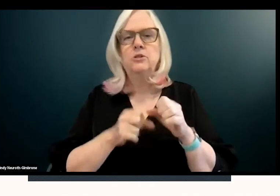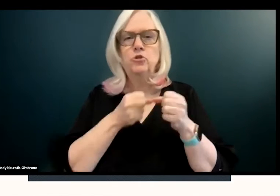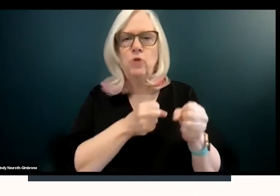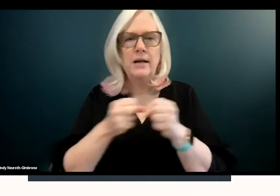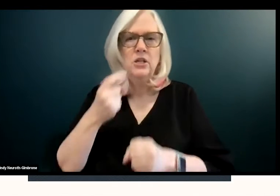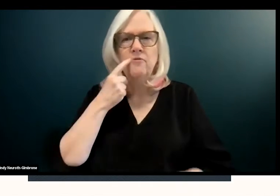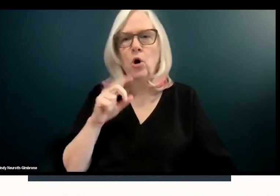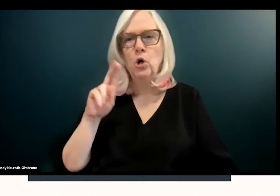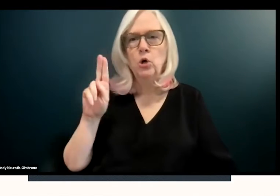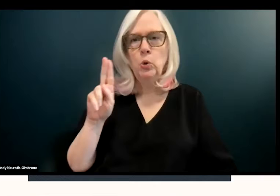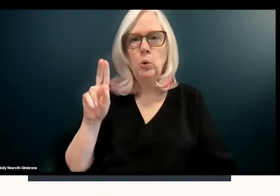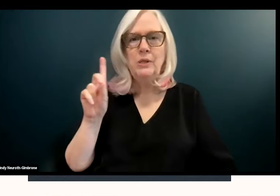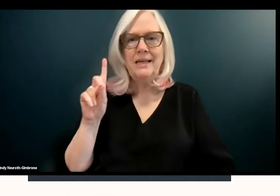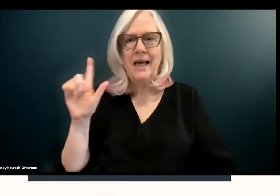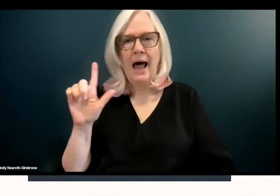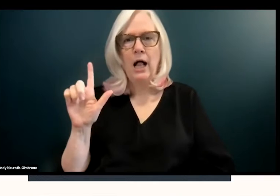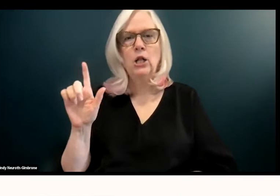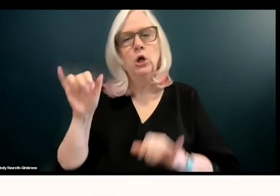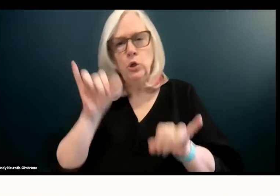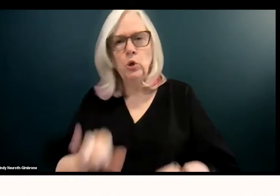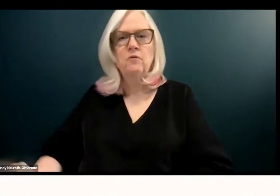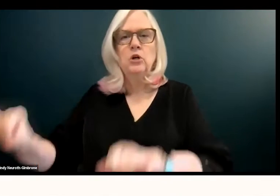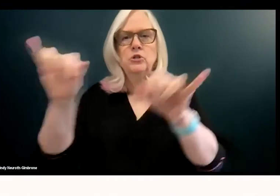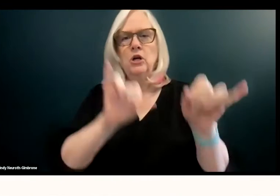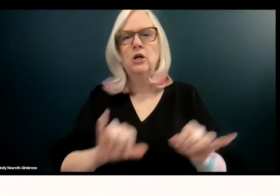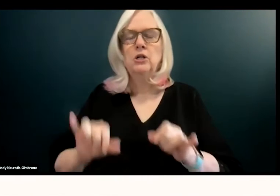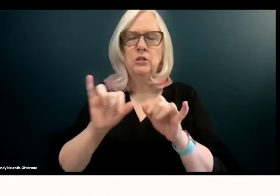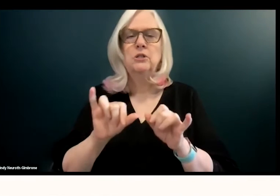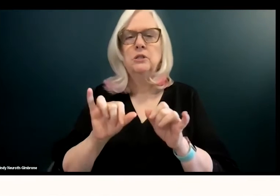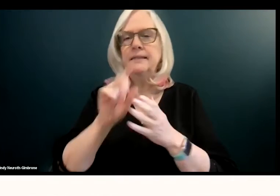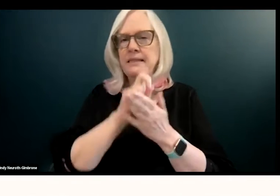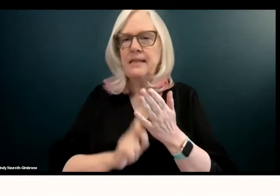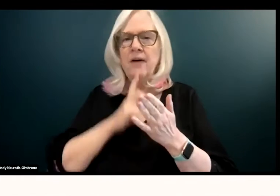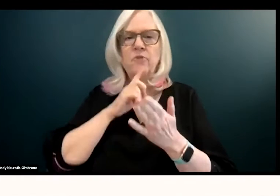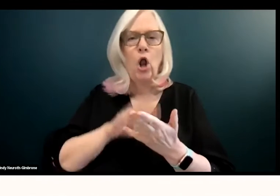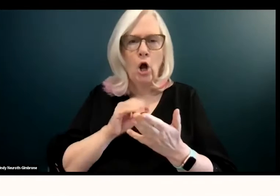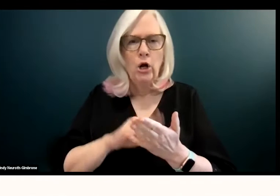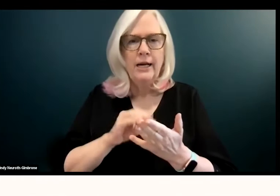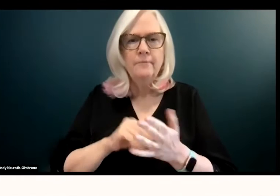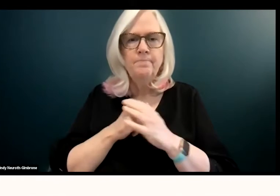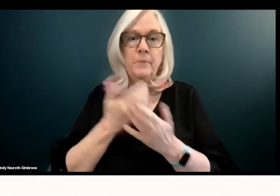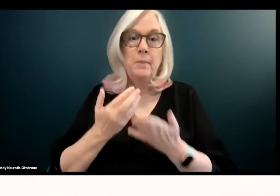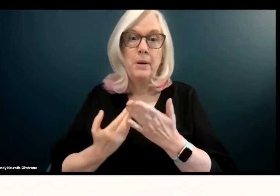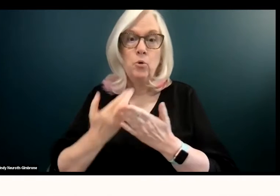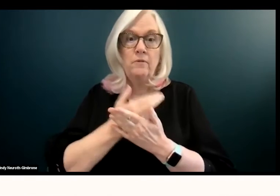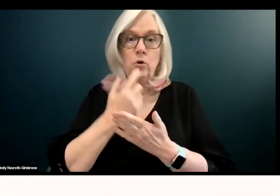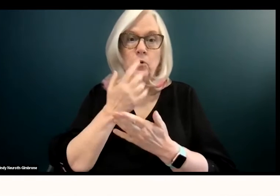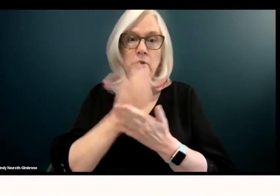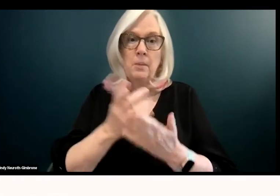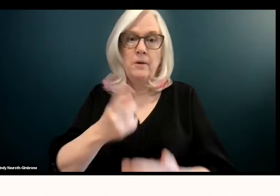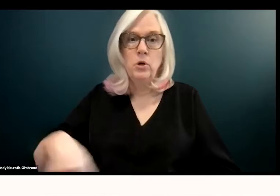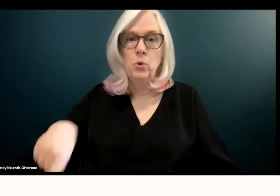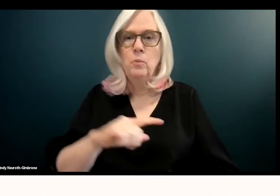is Universal Design for Learning. This might be review for some of you, but we'll be treating it as if you